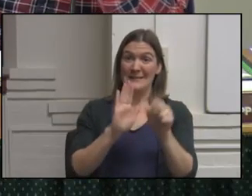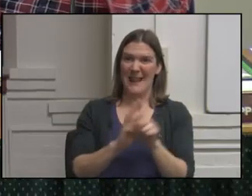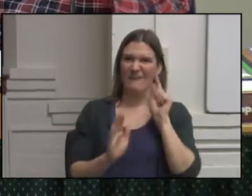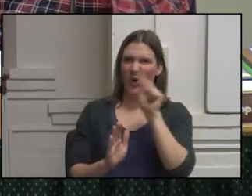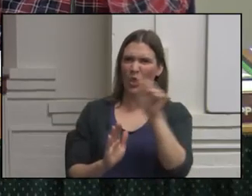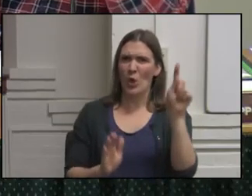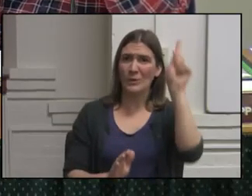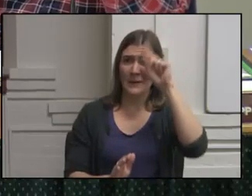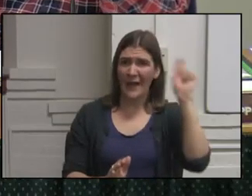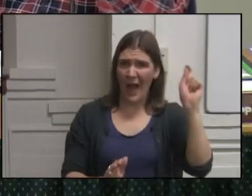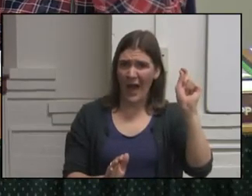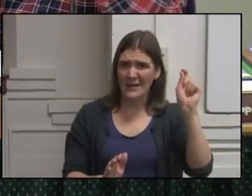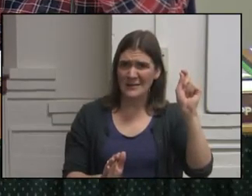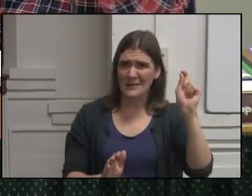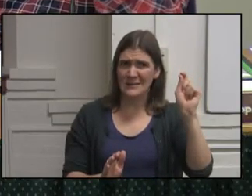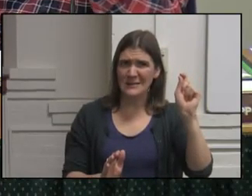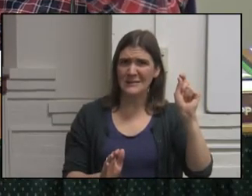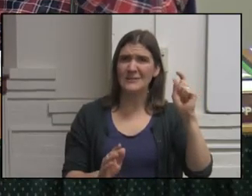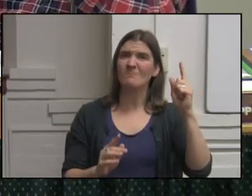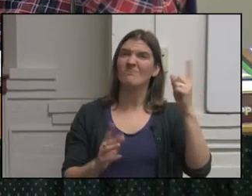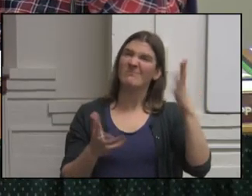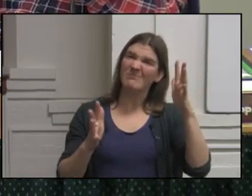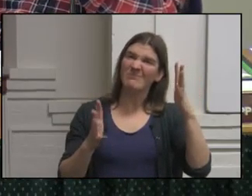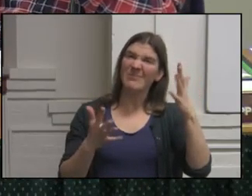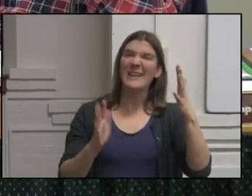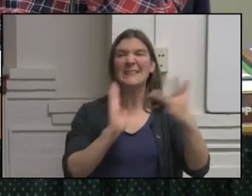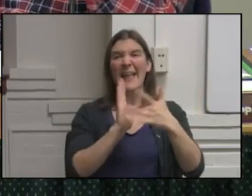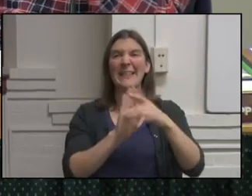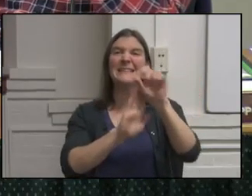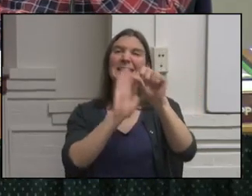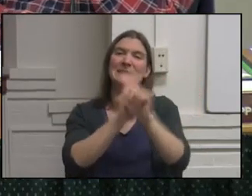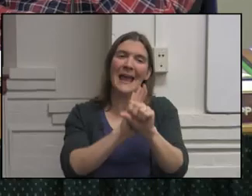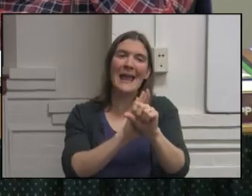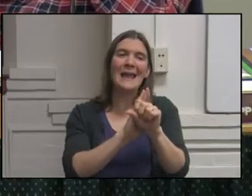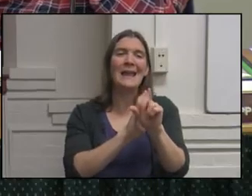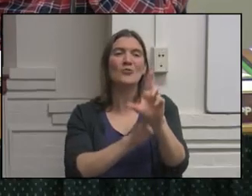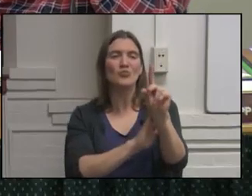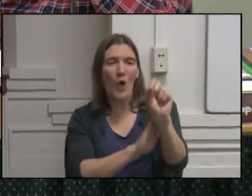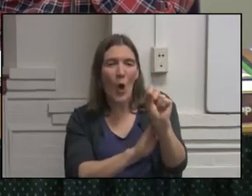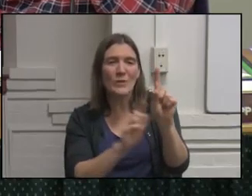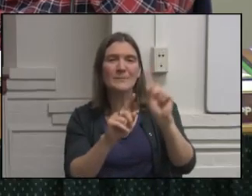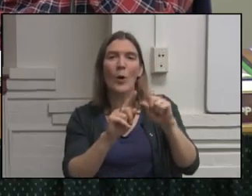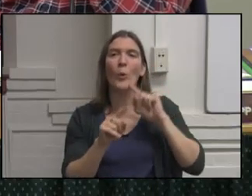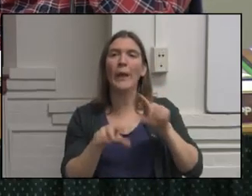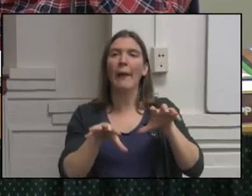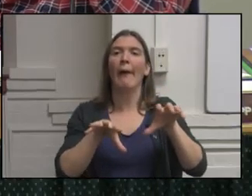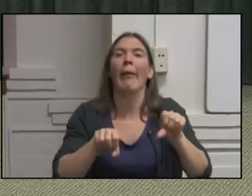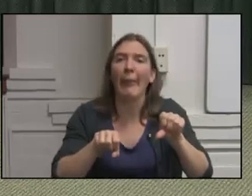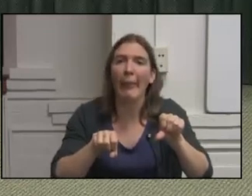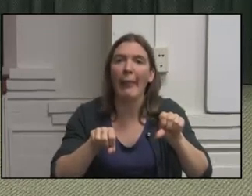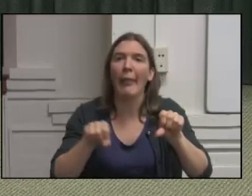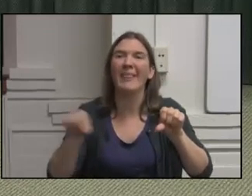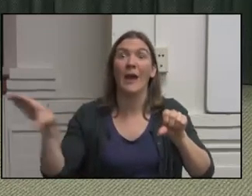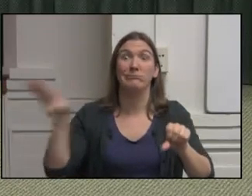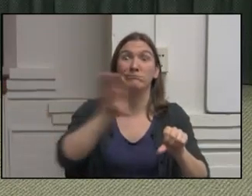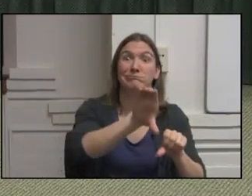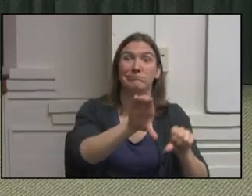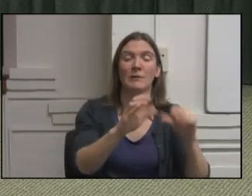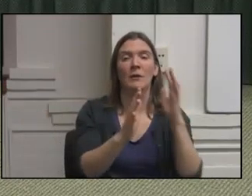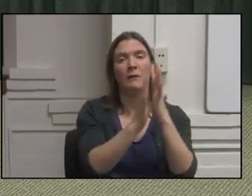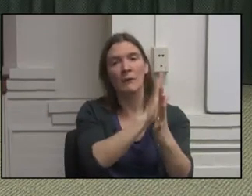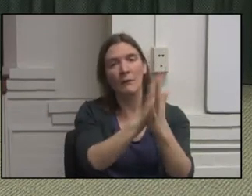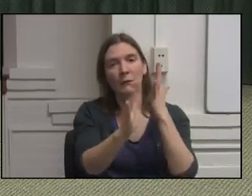is because they are sort of state roads. Yes. Larger generally,